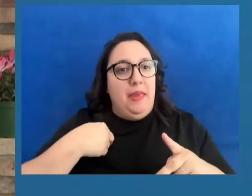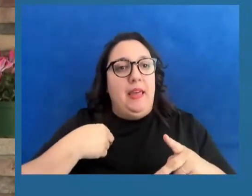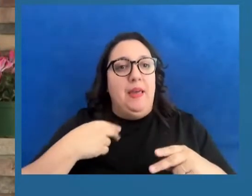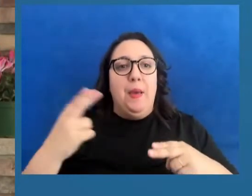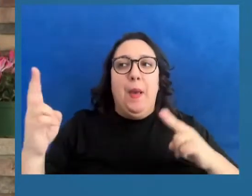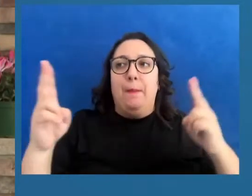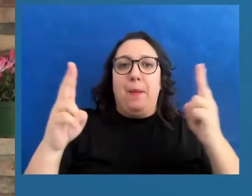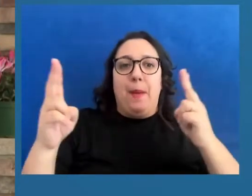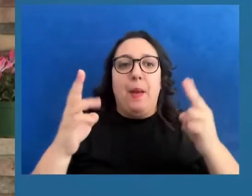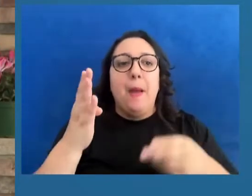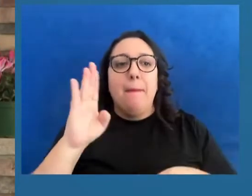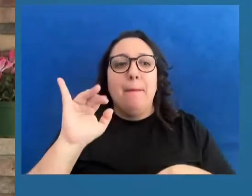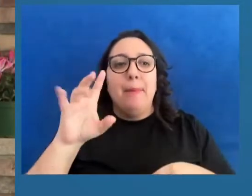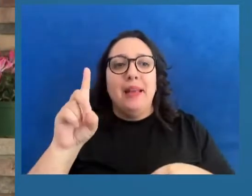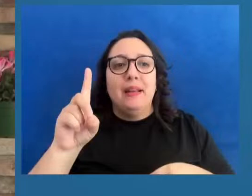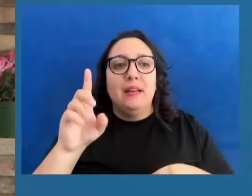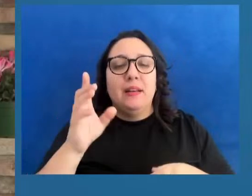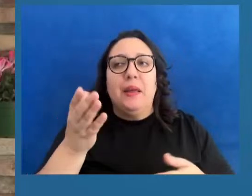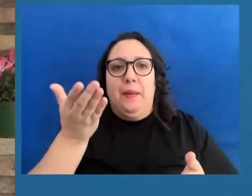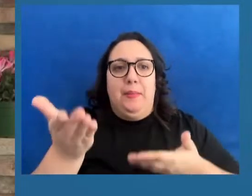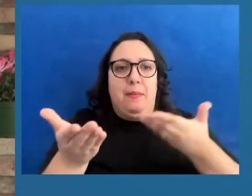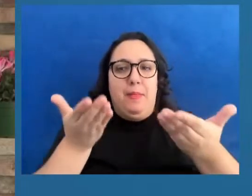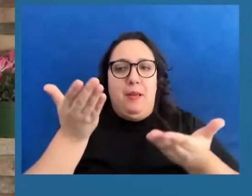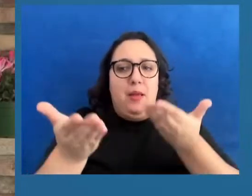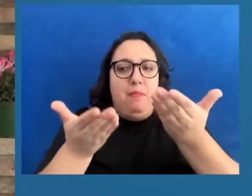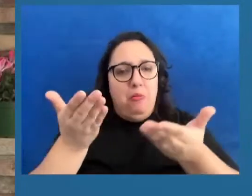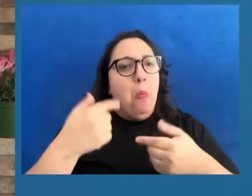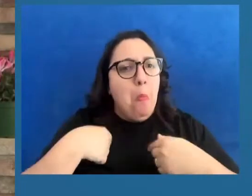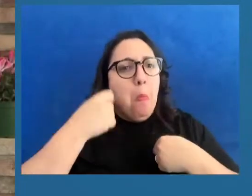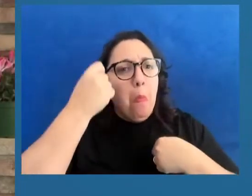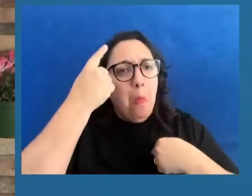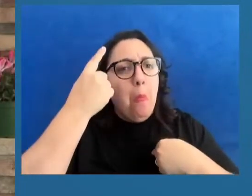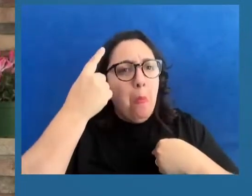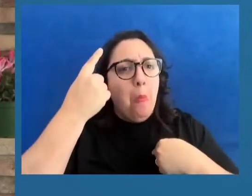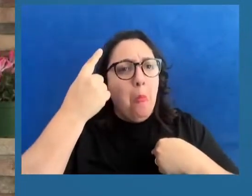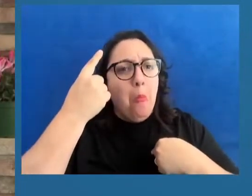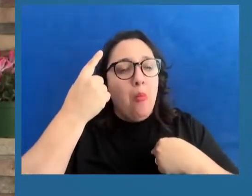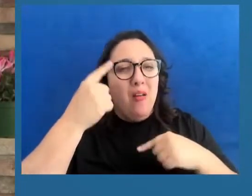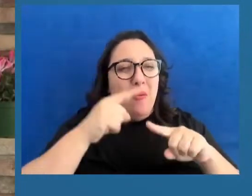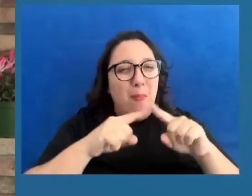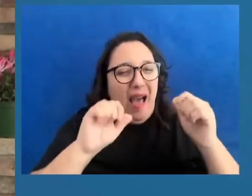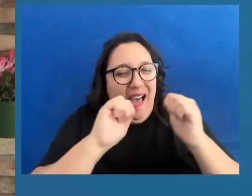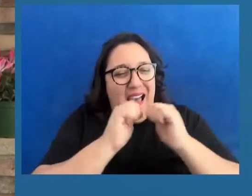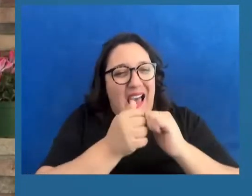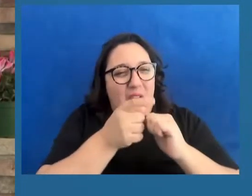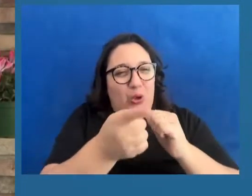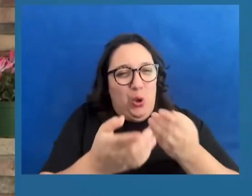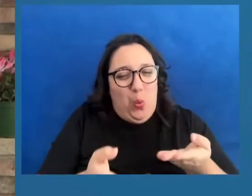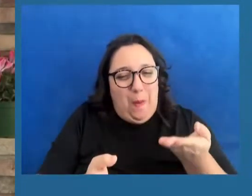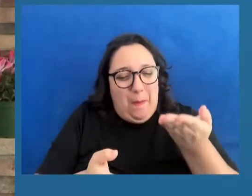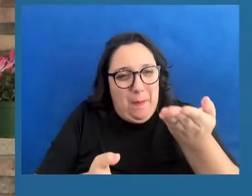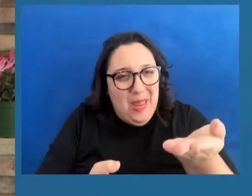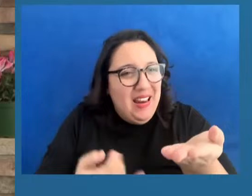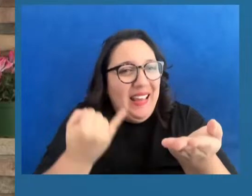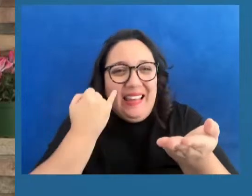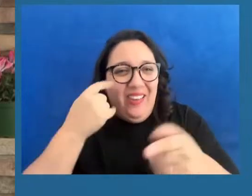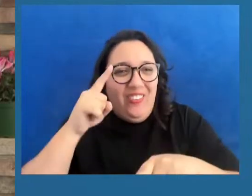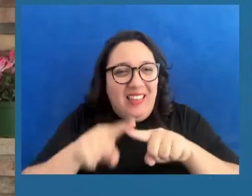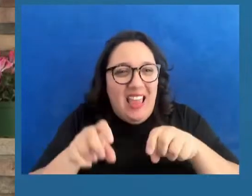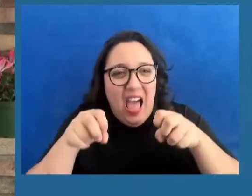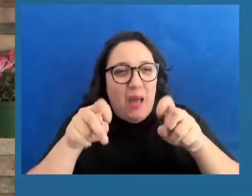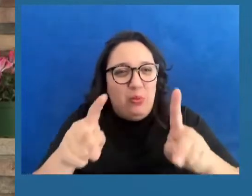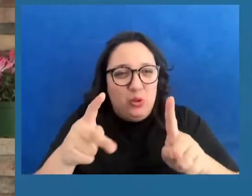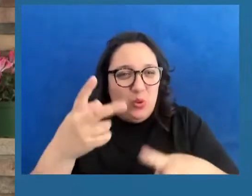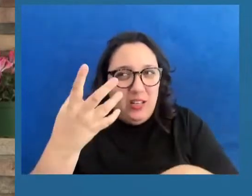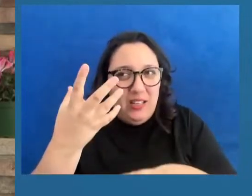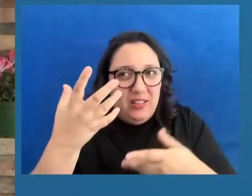when you're trying to buy a home, I understand it quite well. But how can you even bid if you don't even get the opportunity to get on the field? If you don't